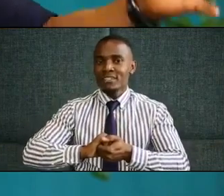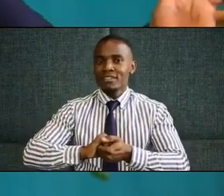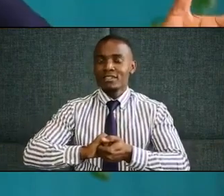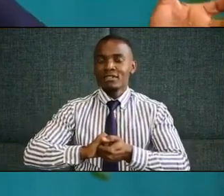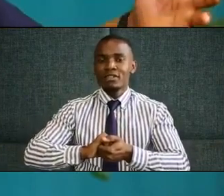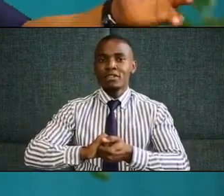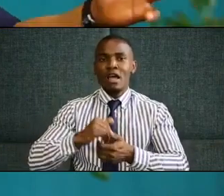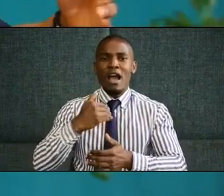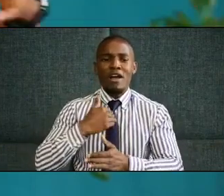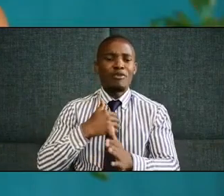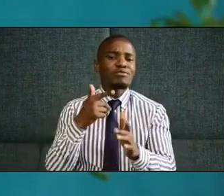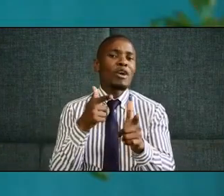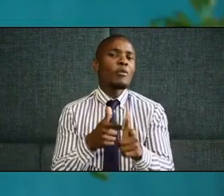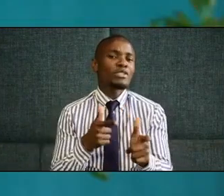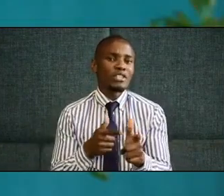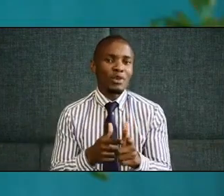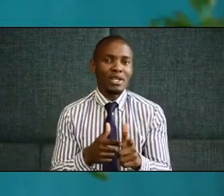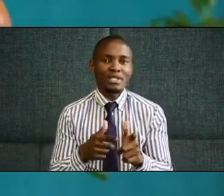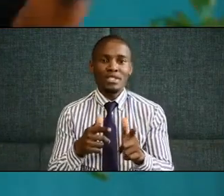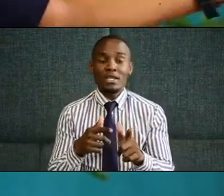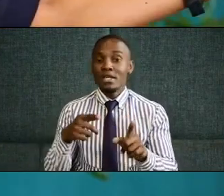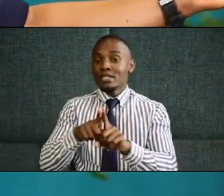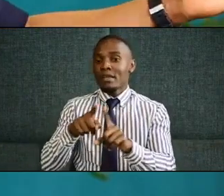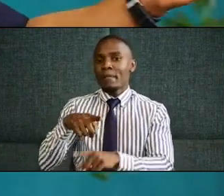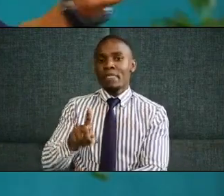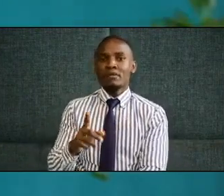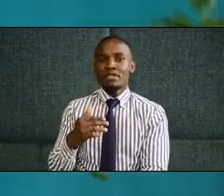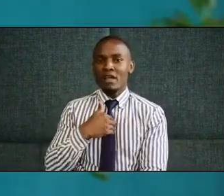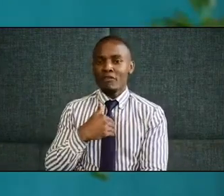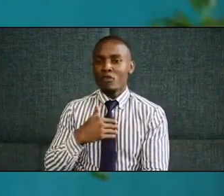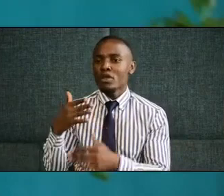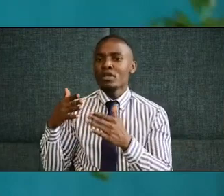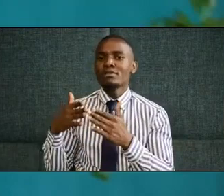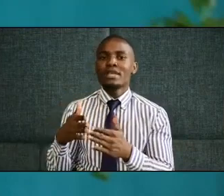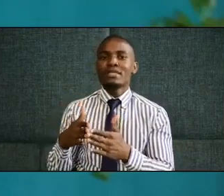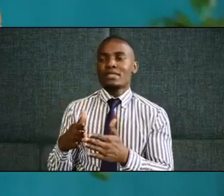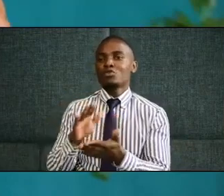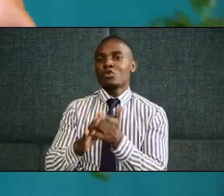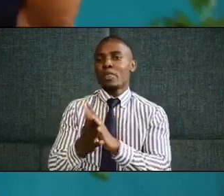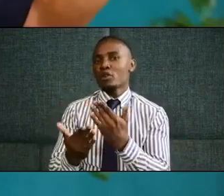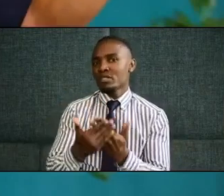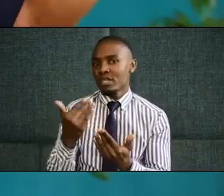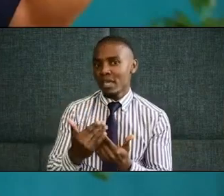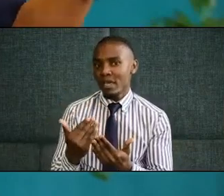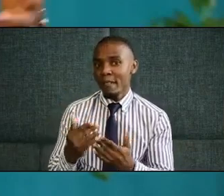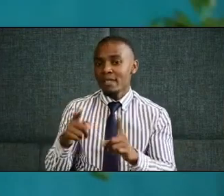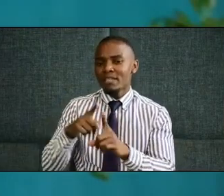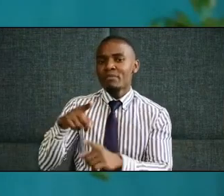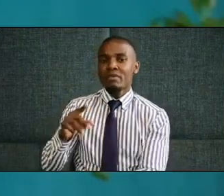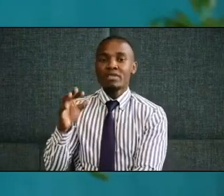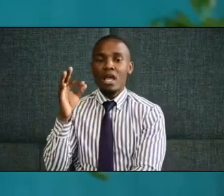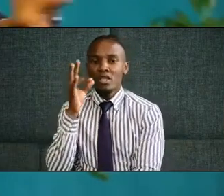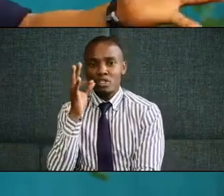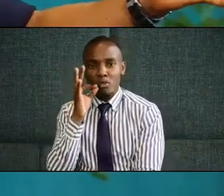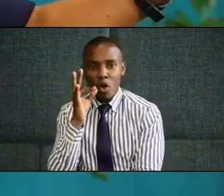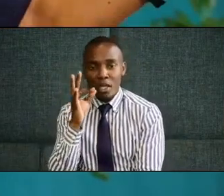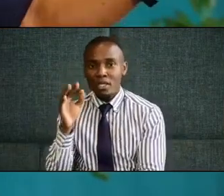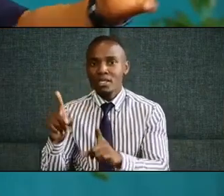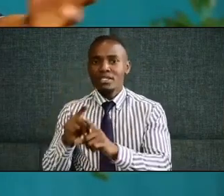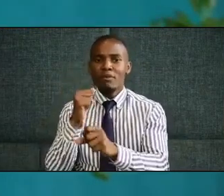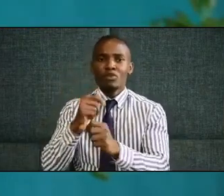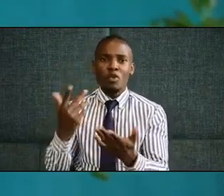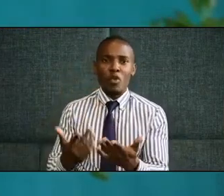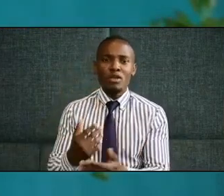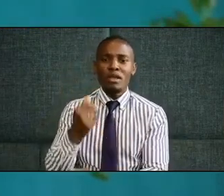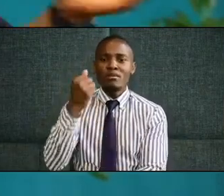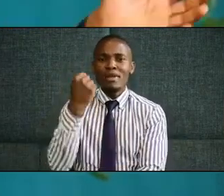and homosexuality, and they are sleeping around aimlessly, and they smoke, and they are into gambling,